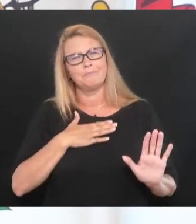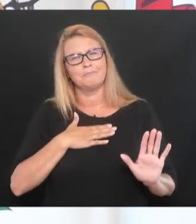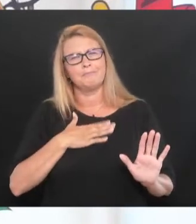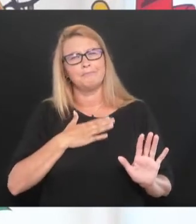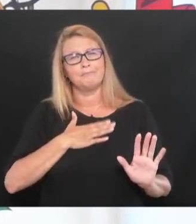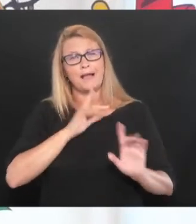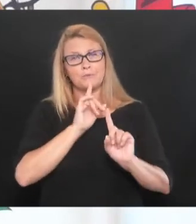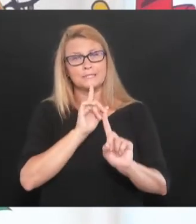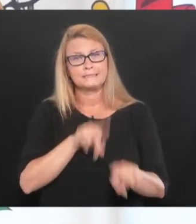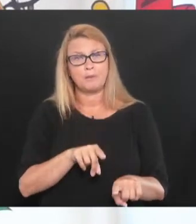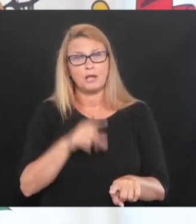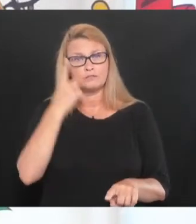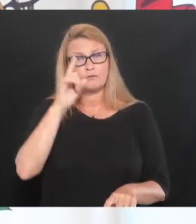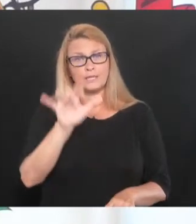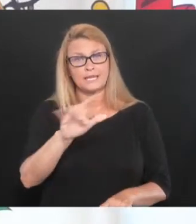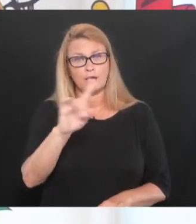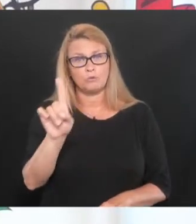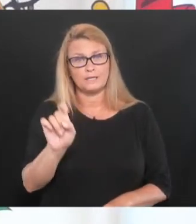just say this.